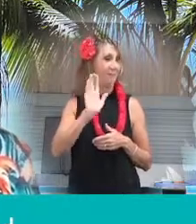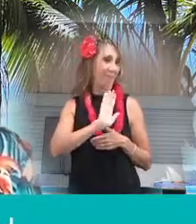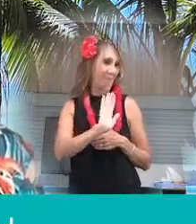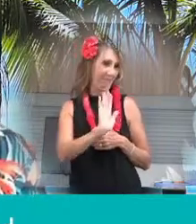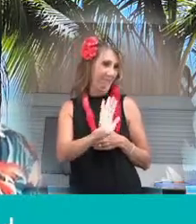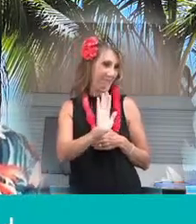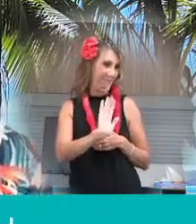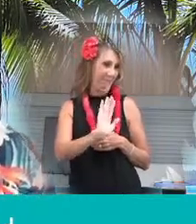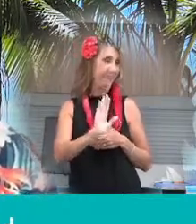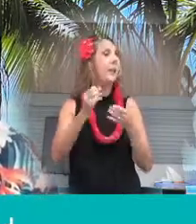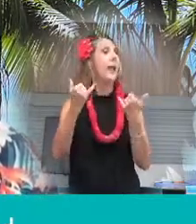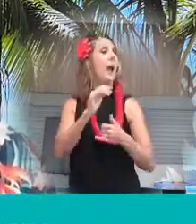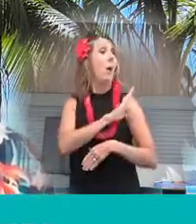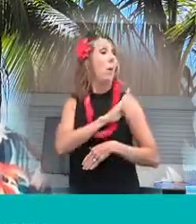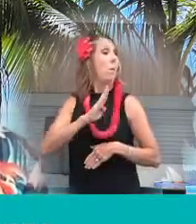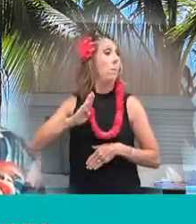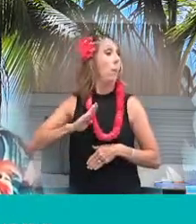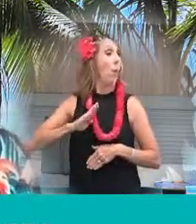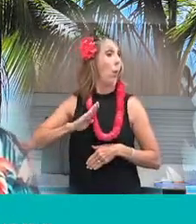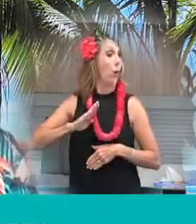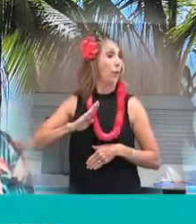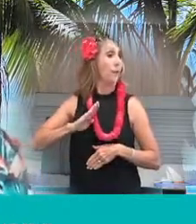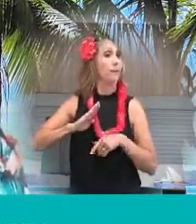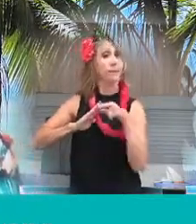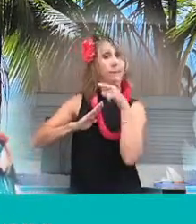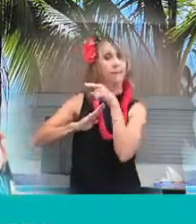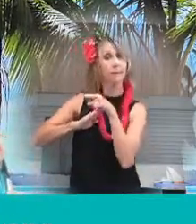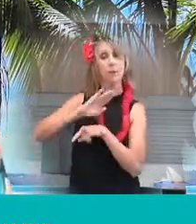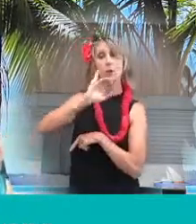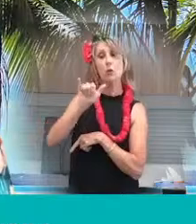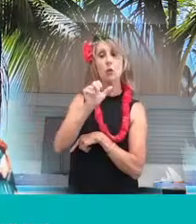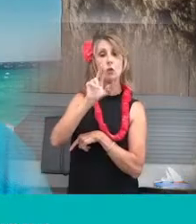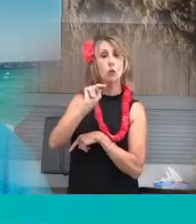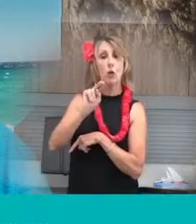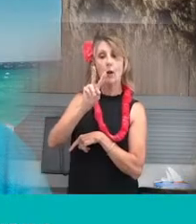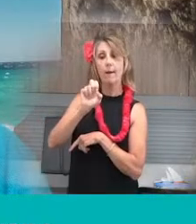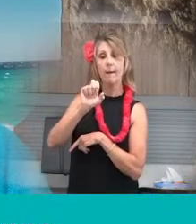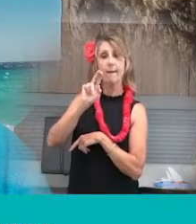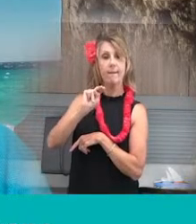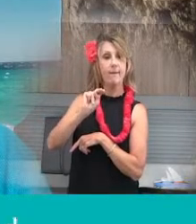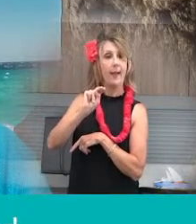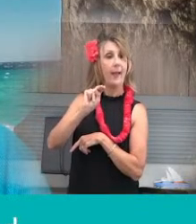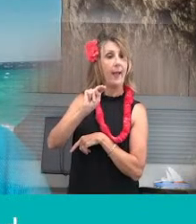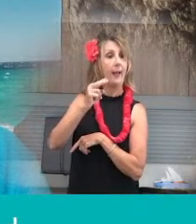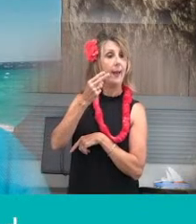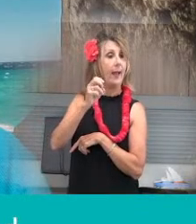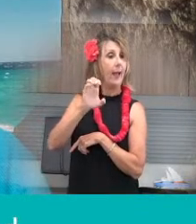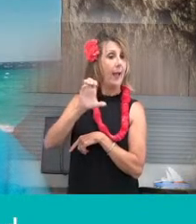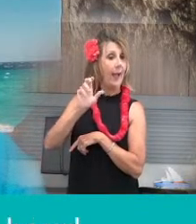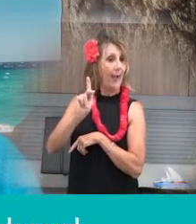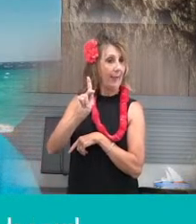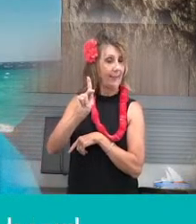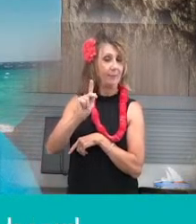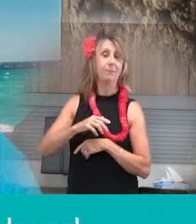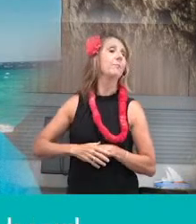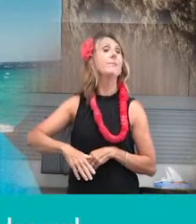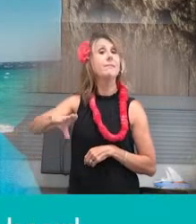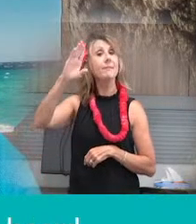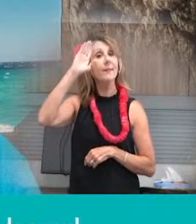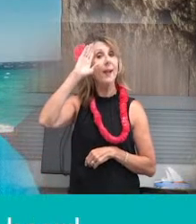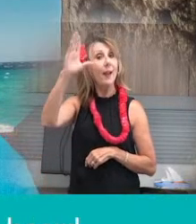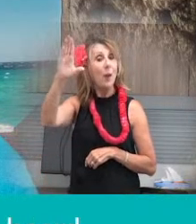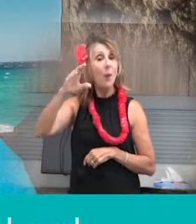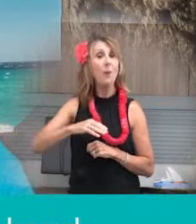Trustees, here's our Chair of the Board, John Van Heck. John? Hi, everyone. I want to bring greetings and congratulations